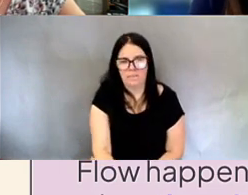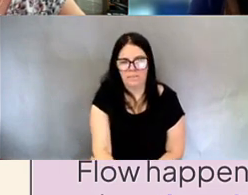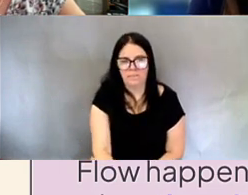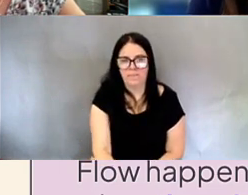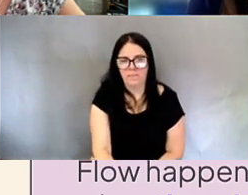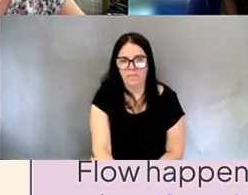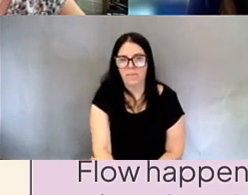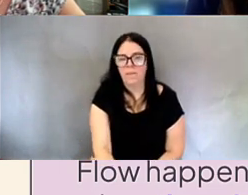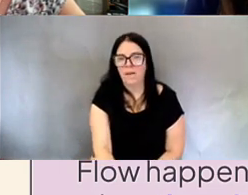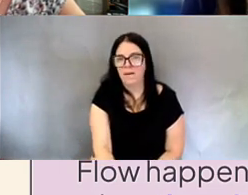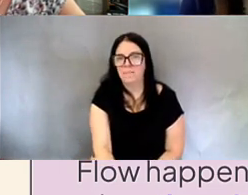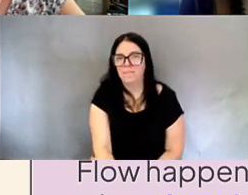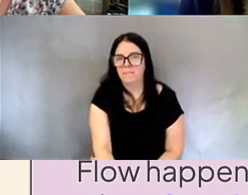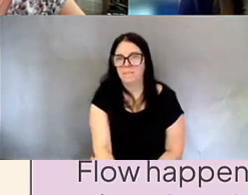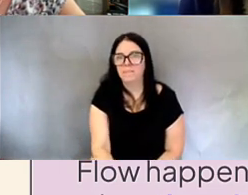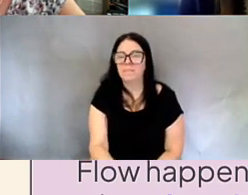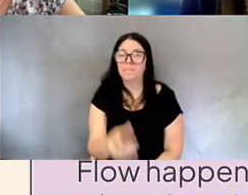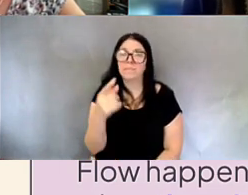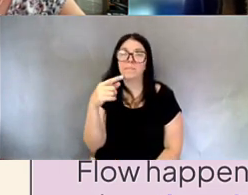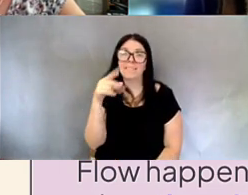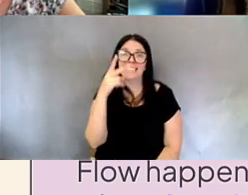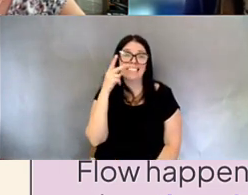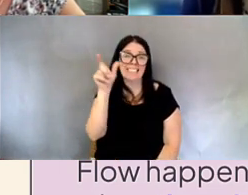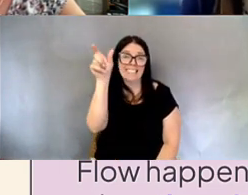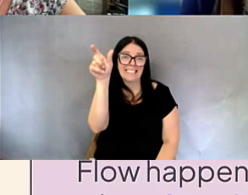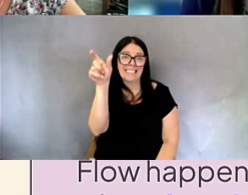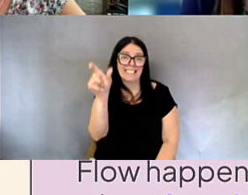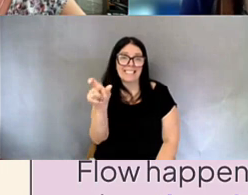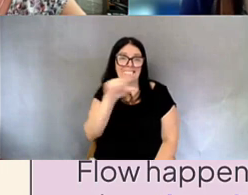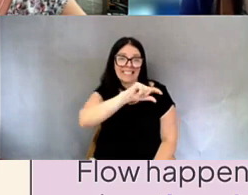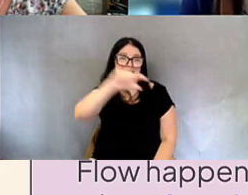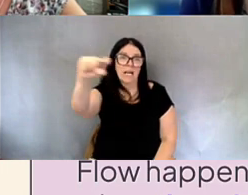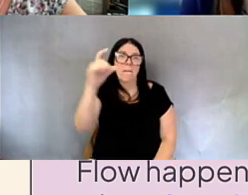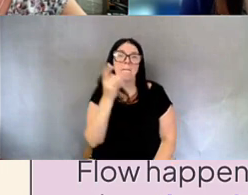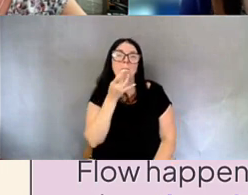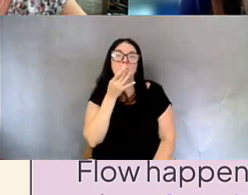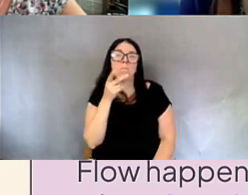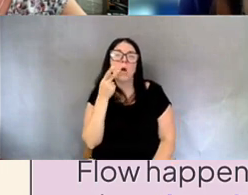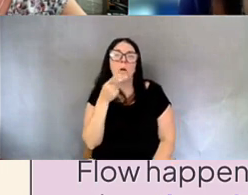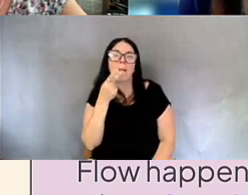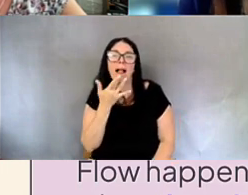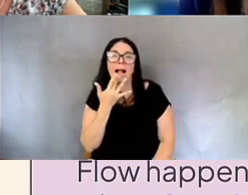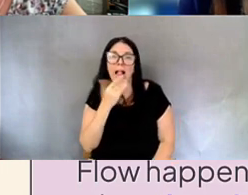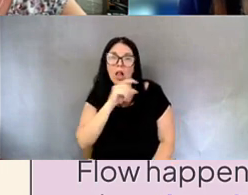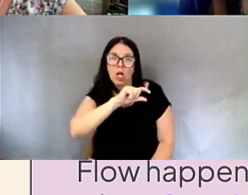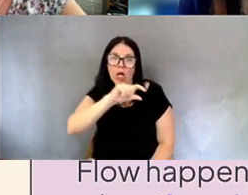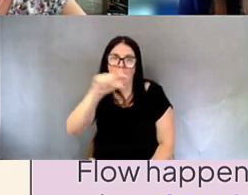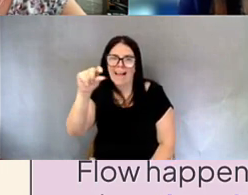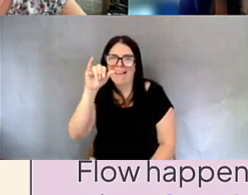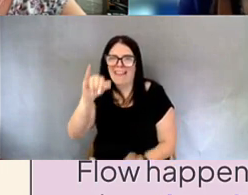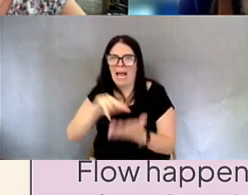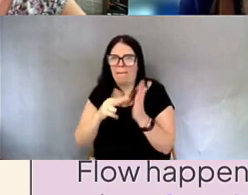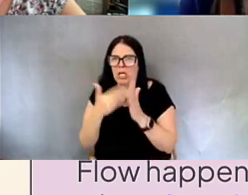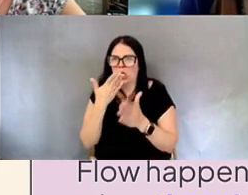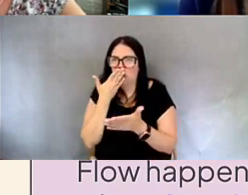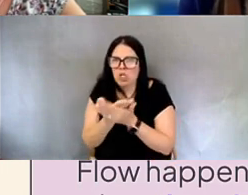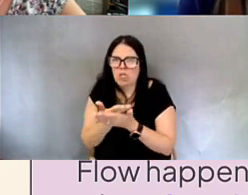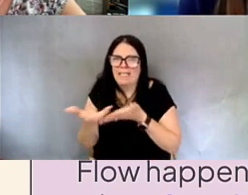Within the purple area of optimal engagement, it's everything you described in